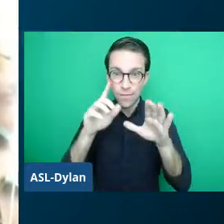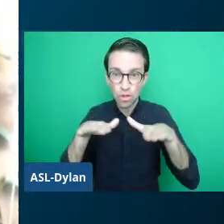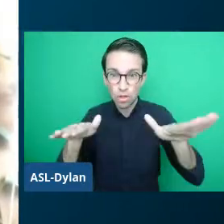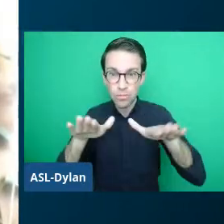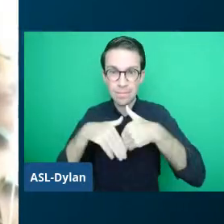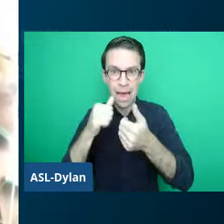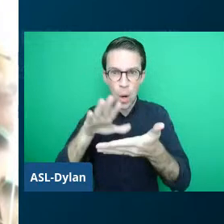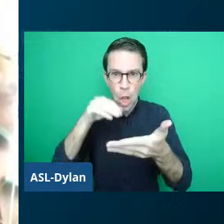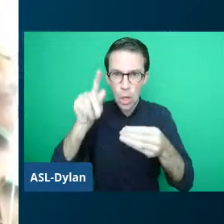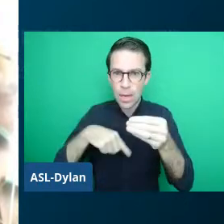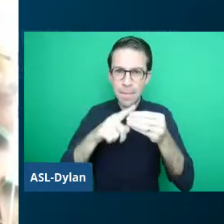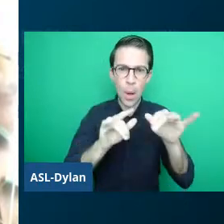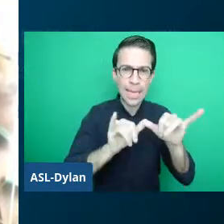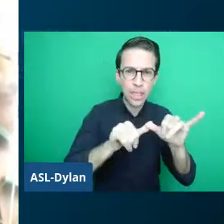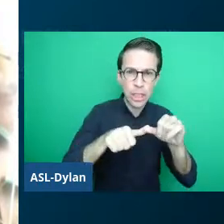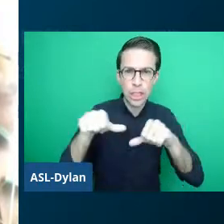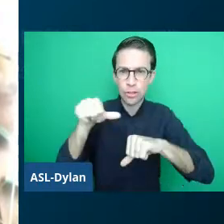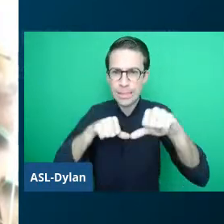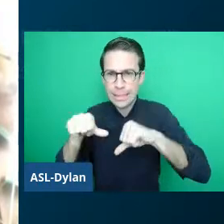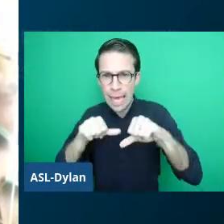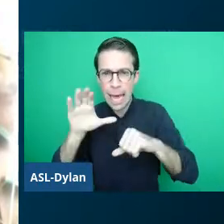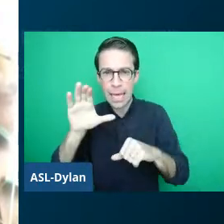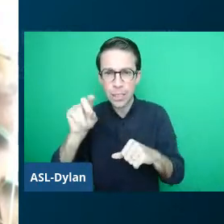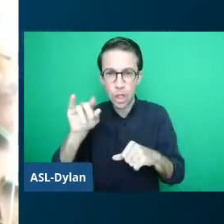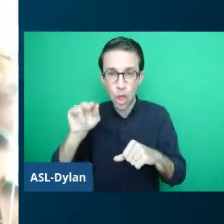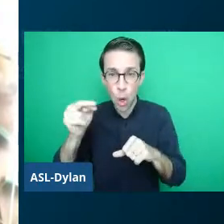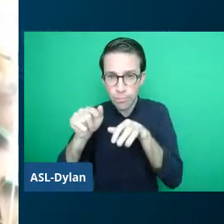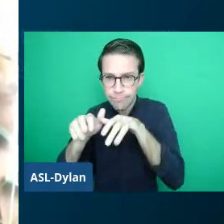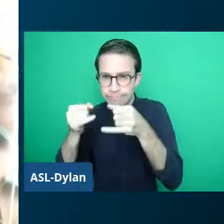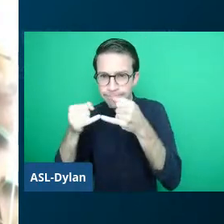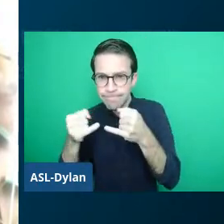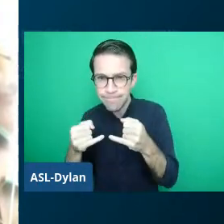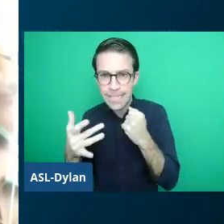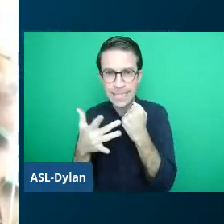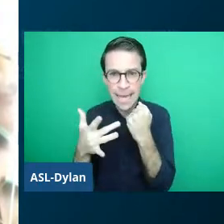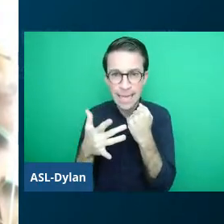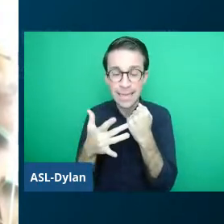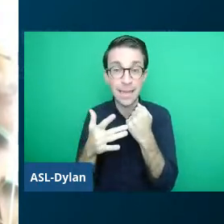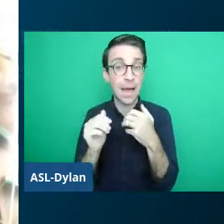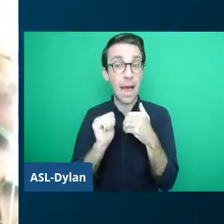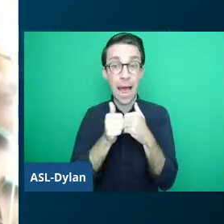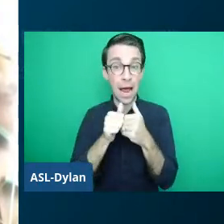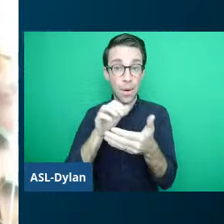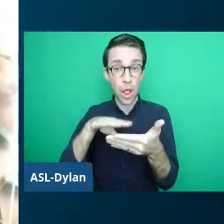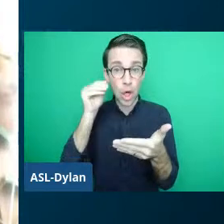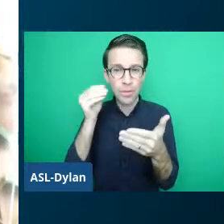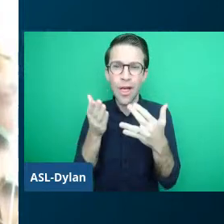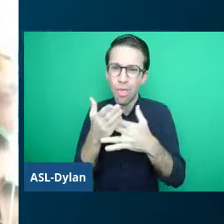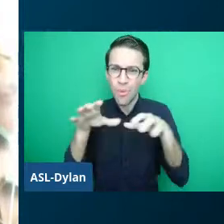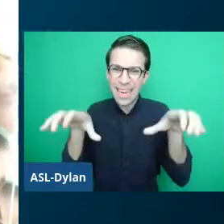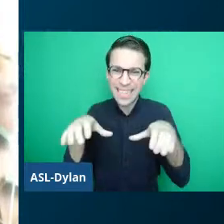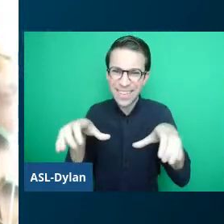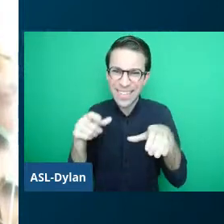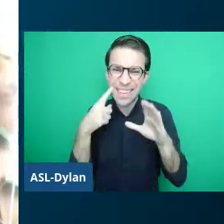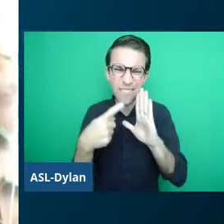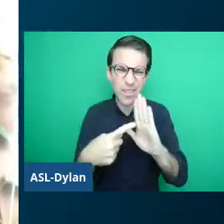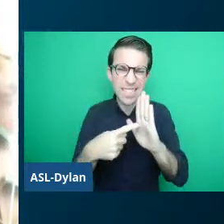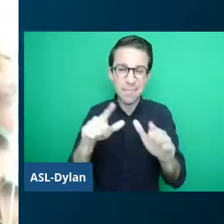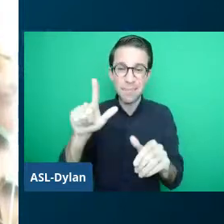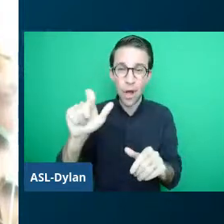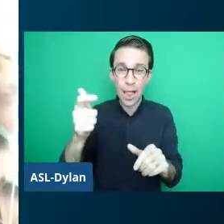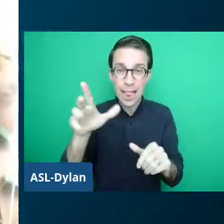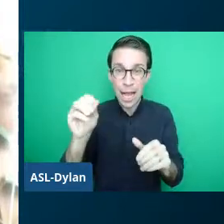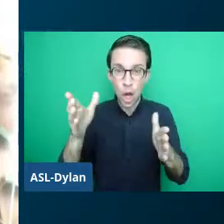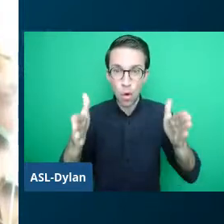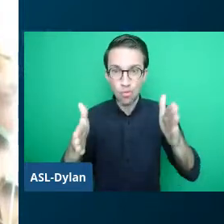about engineering, science, coding, and technology. And we do it through activities that kids love and engage in, like Lego robotics and